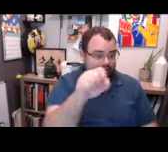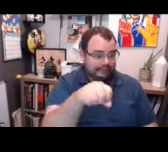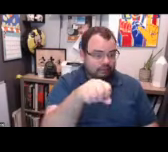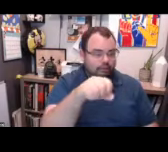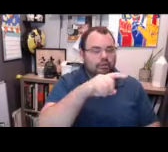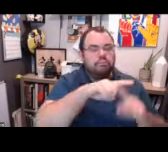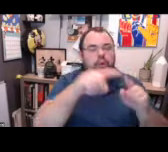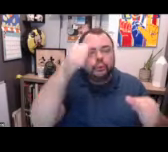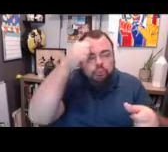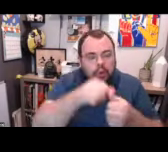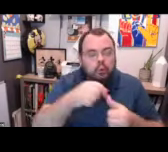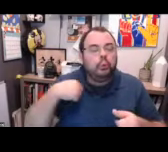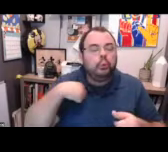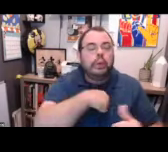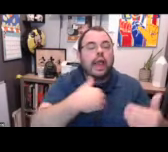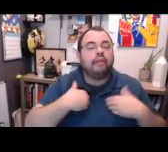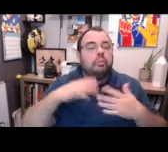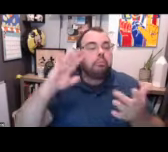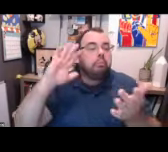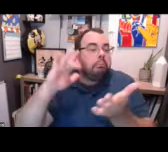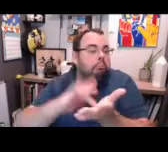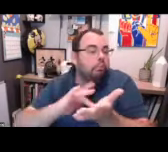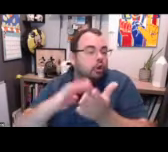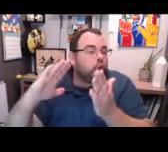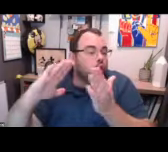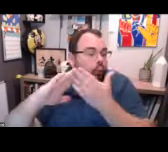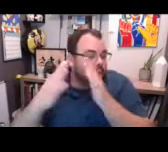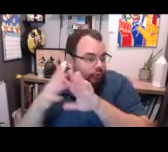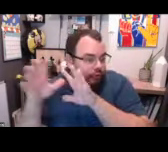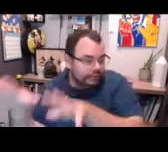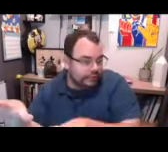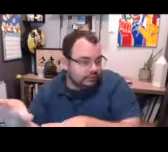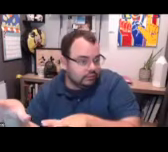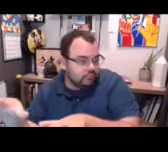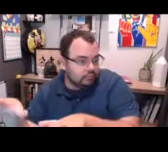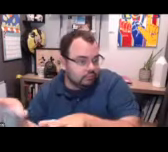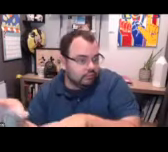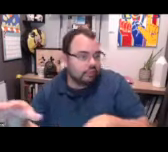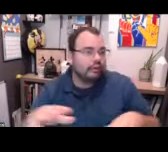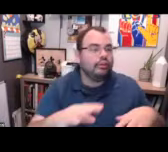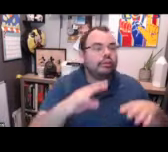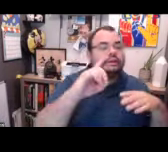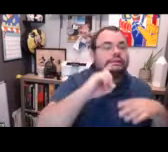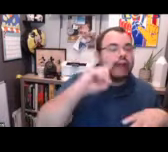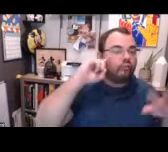deaf community, yes. However, remember, we have middle communities,